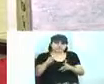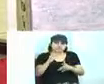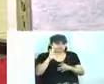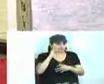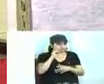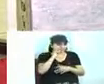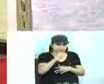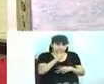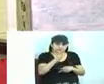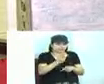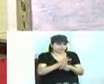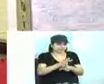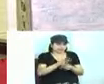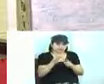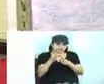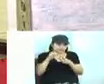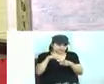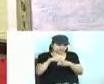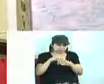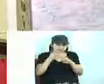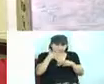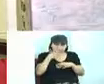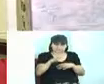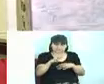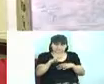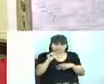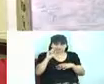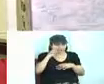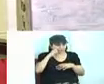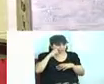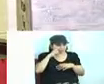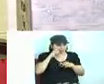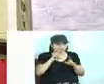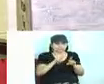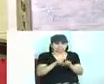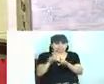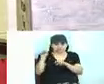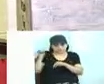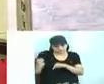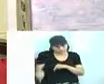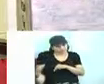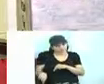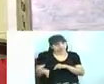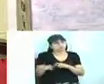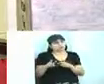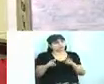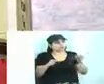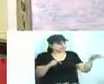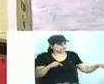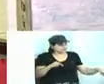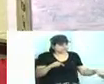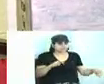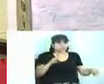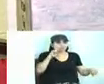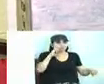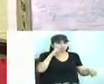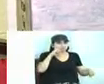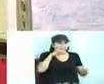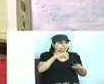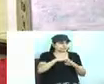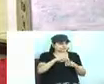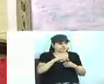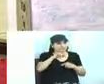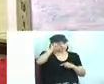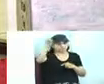keep, especially in this heat. And so there's some apples as you exit. There are some apples downstairs in the fellowship hall. There are some apples out in the